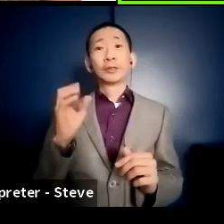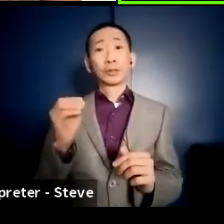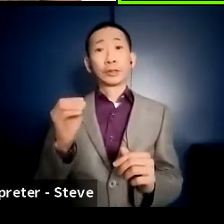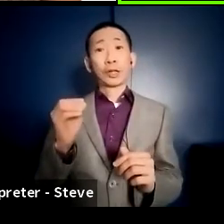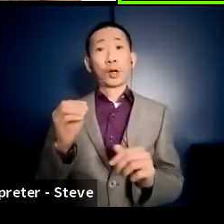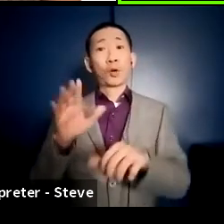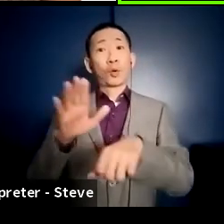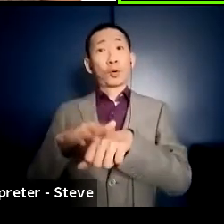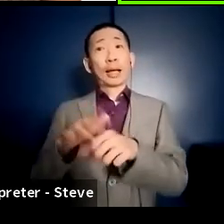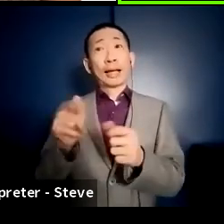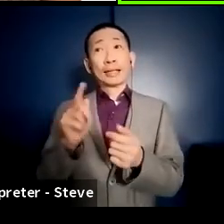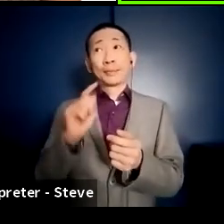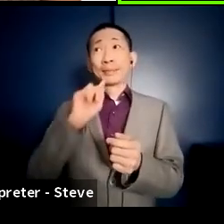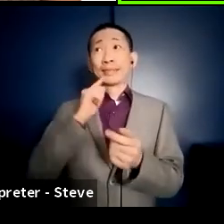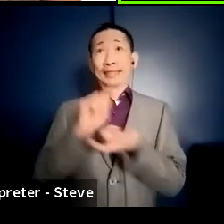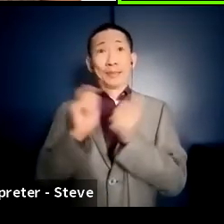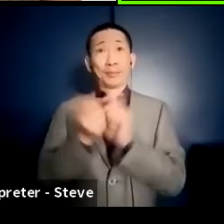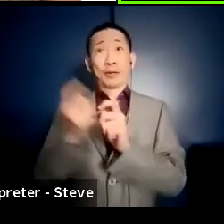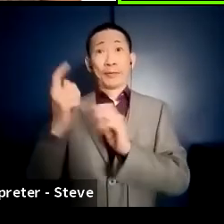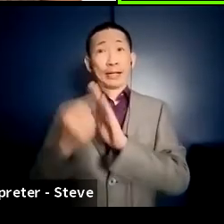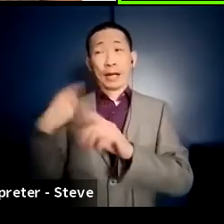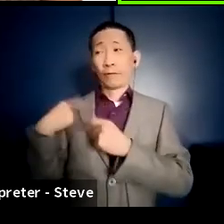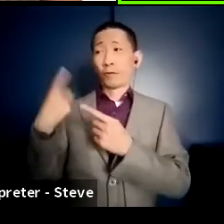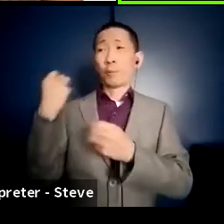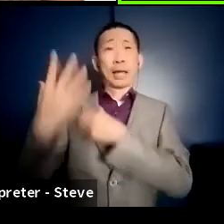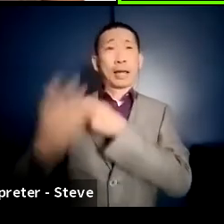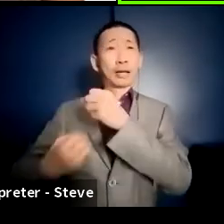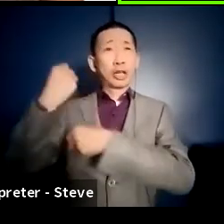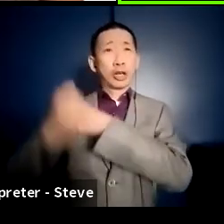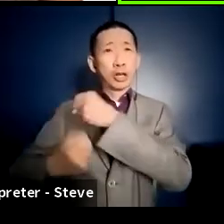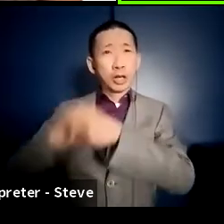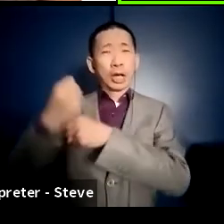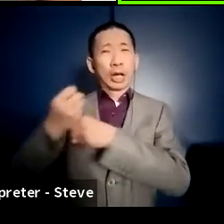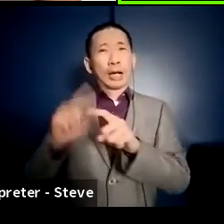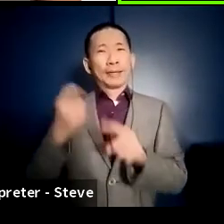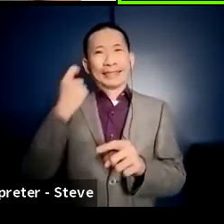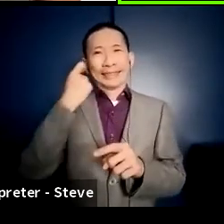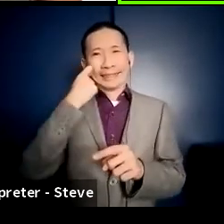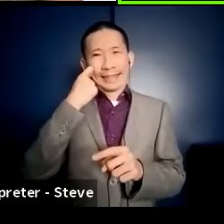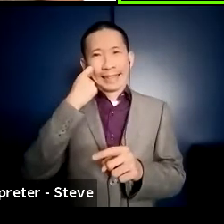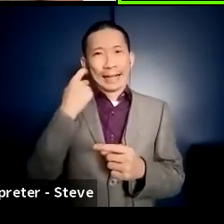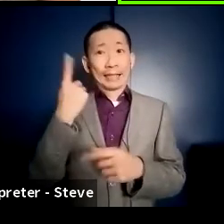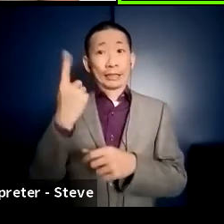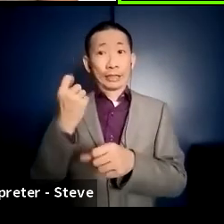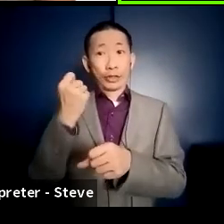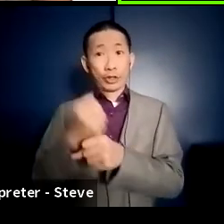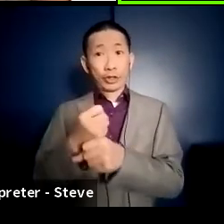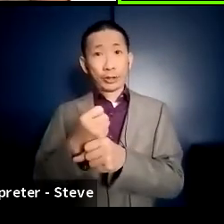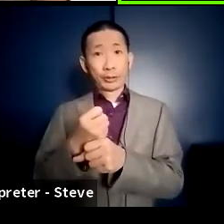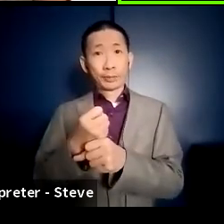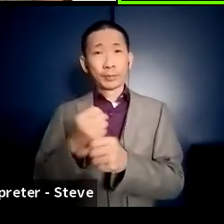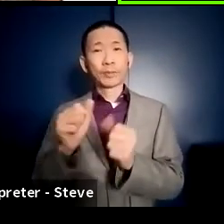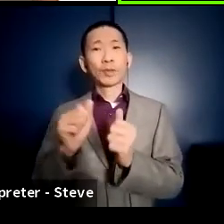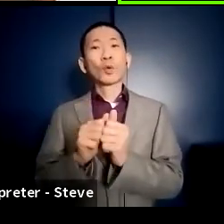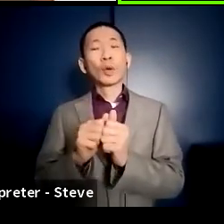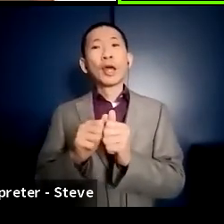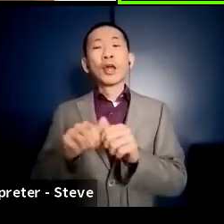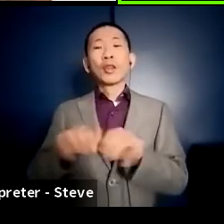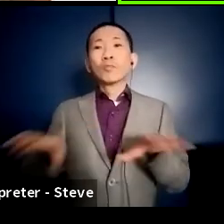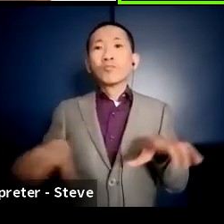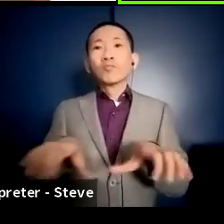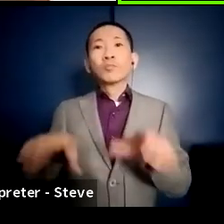Precursor, it's been a pivotal time for decades, but especially in the last, year, with movements such as